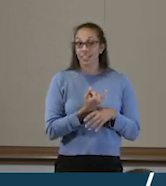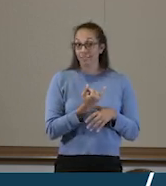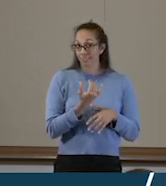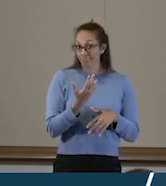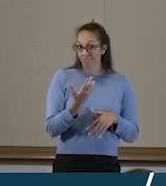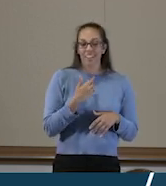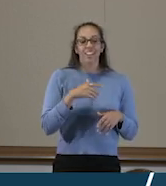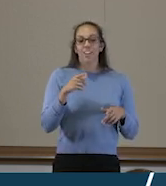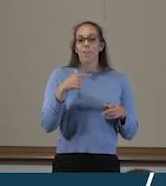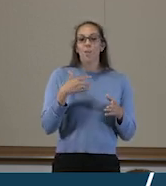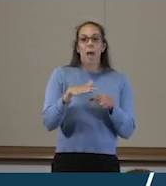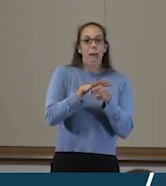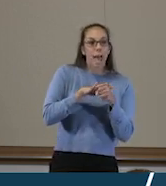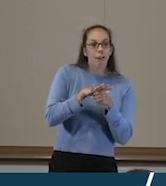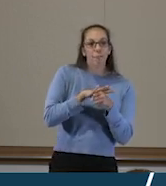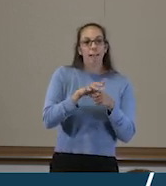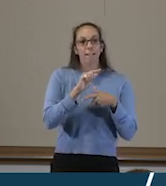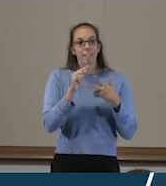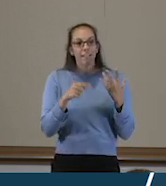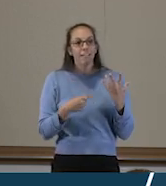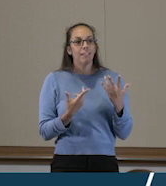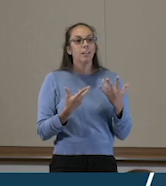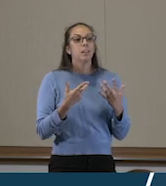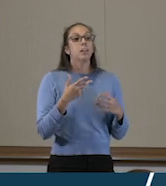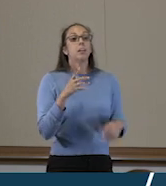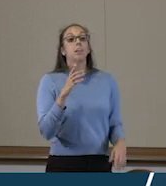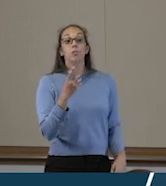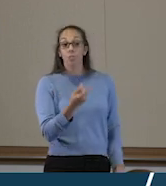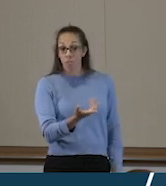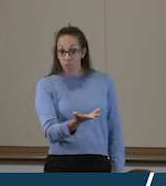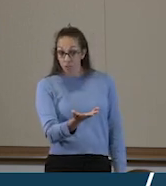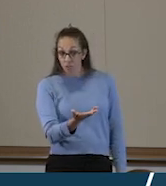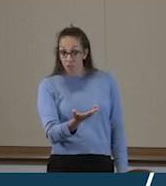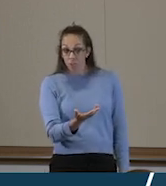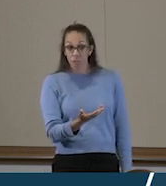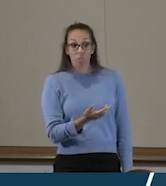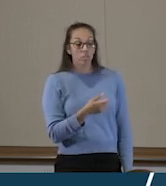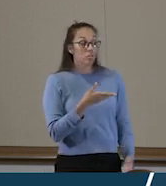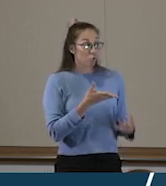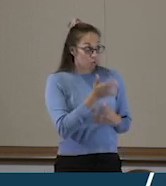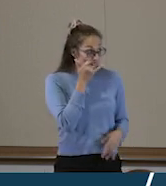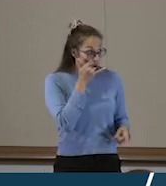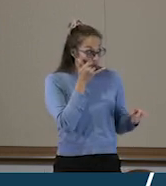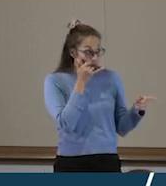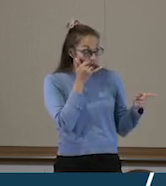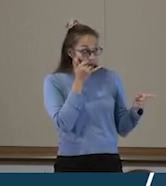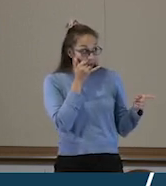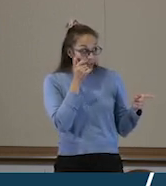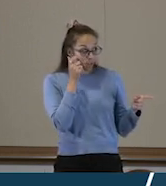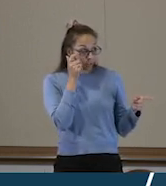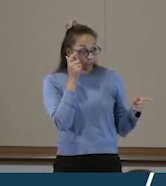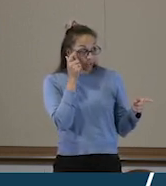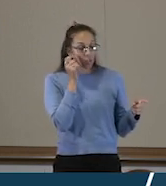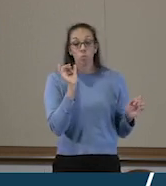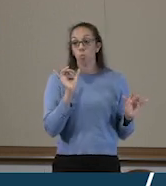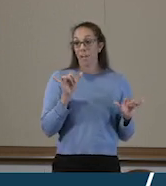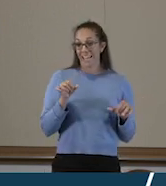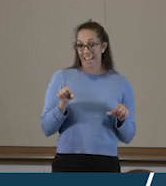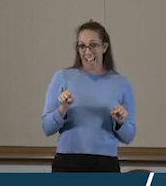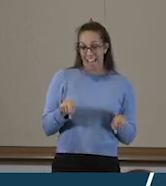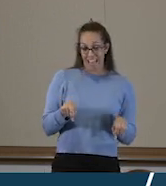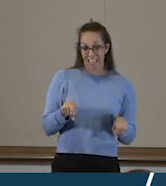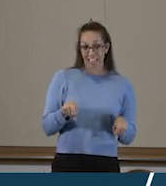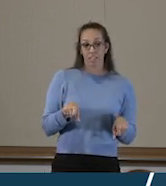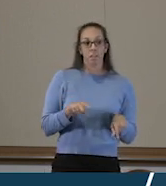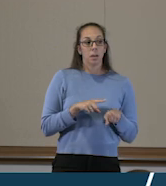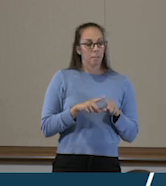and what areas they don't need support in, right? Can we do this over the phone? We can. I do like